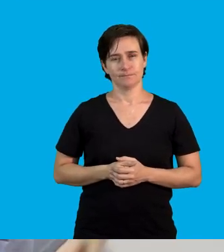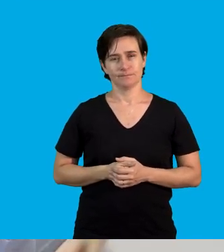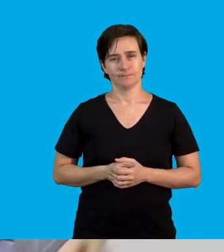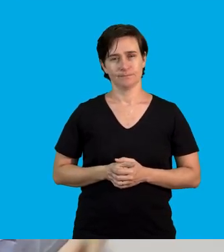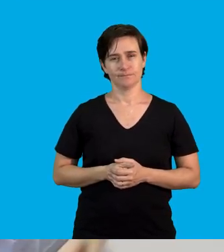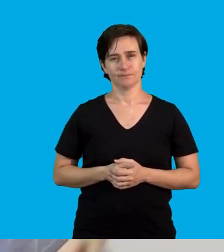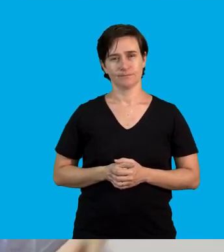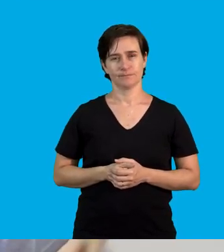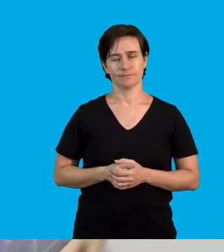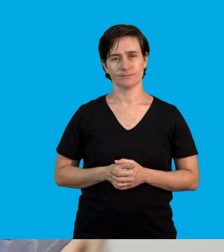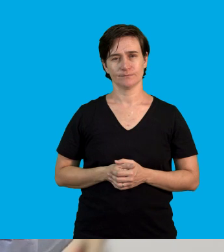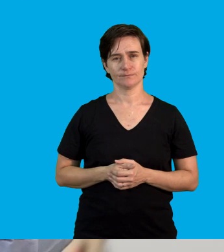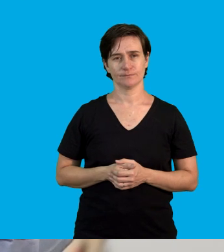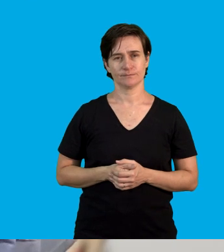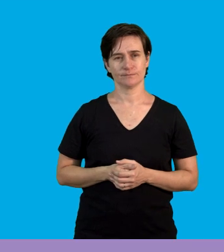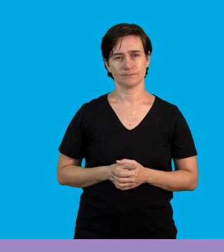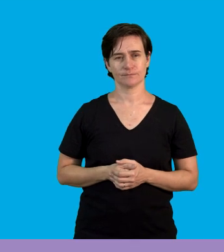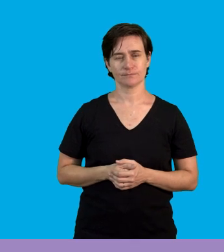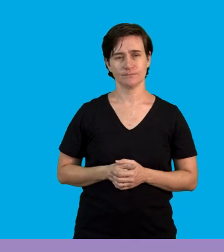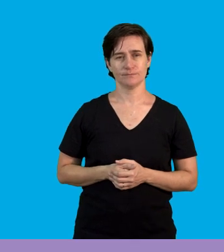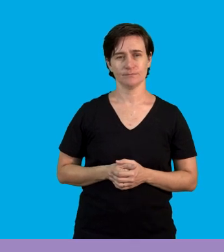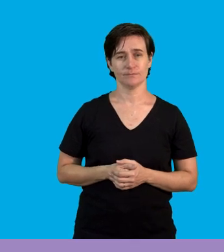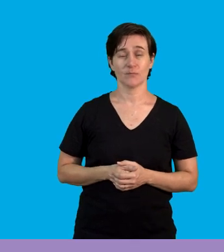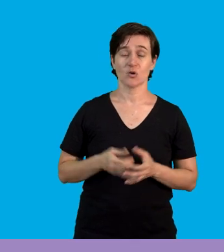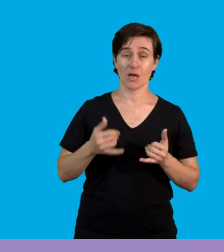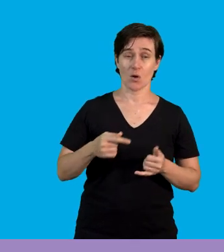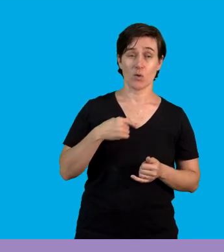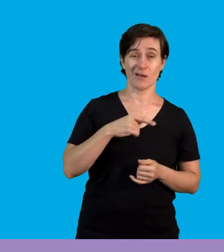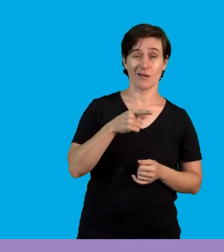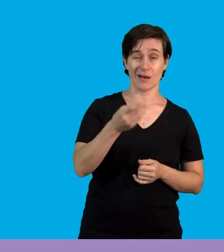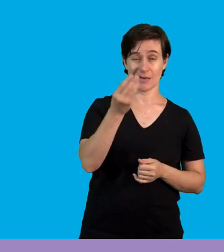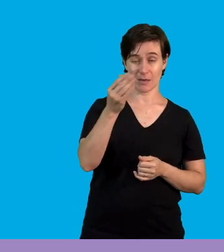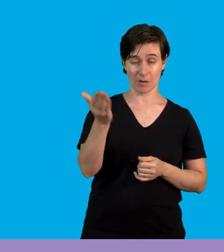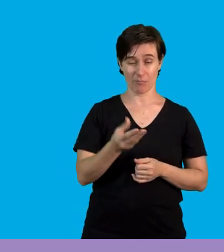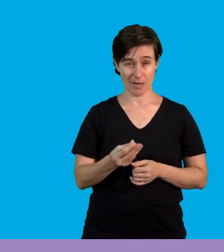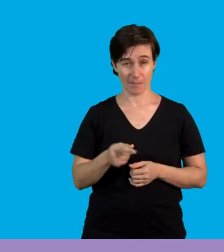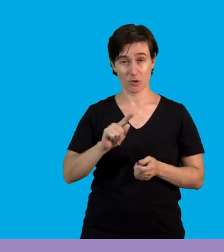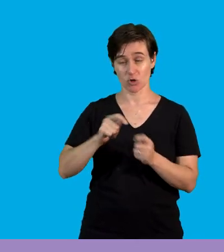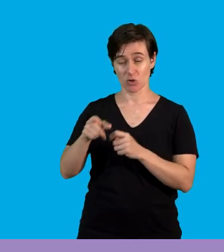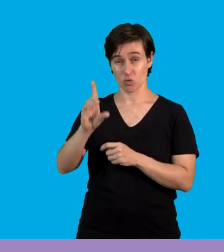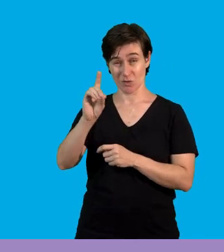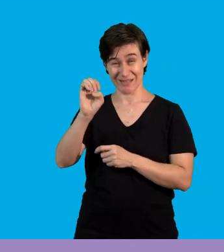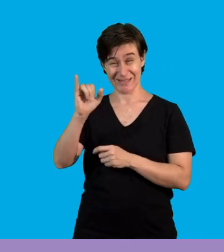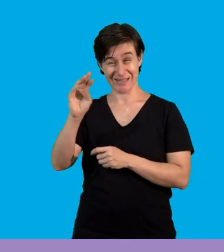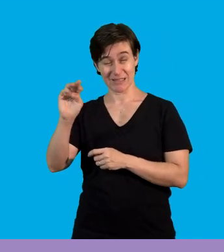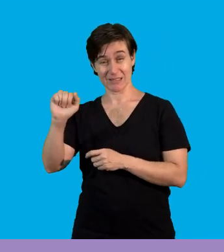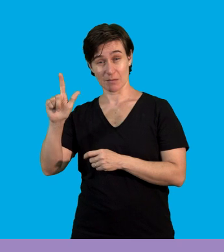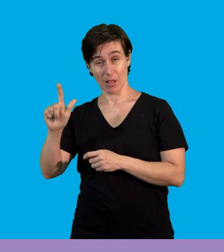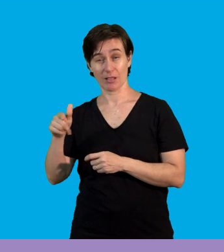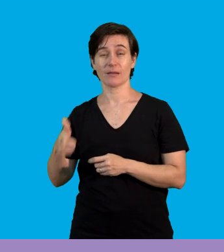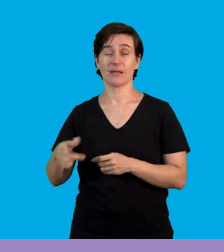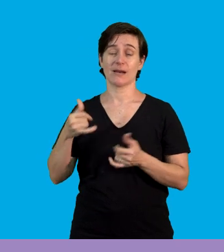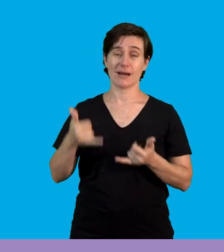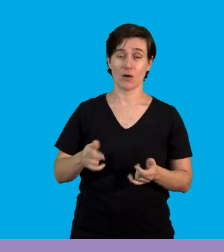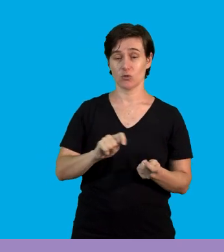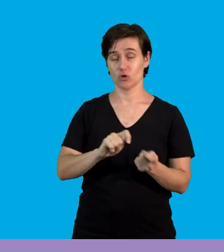part where we've started with fractions to decimals and then decimals to percentages. Now the last part would